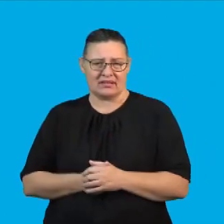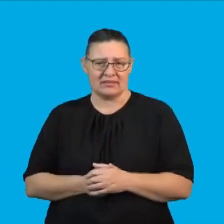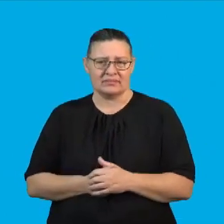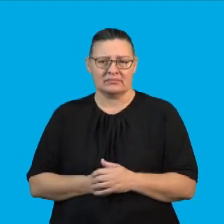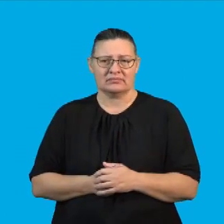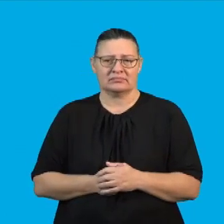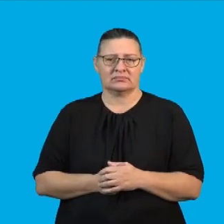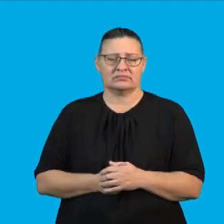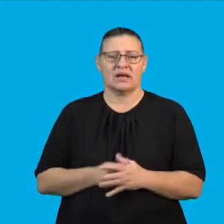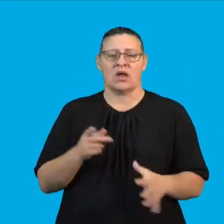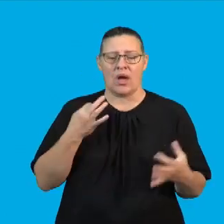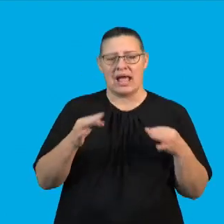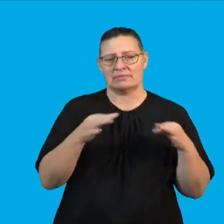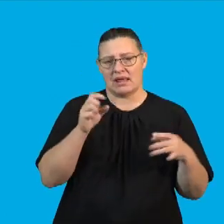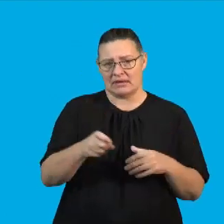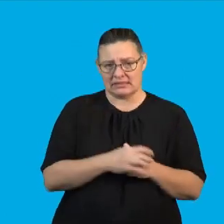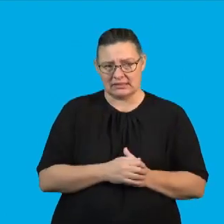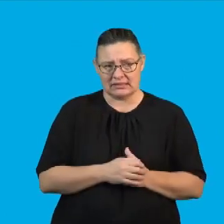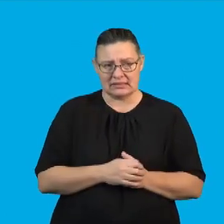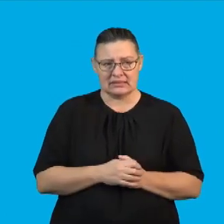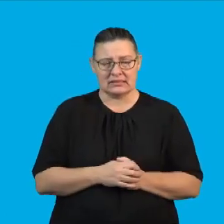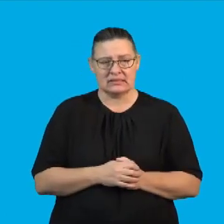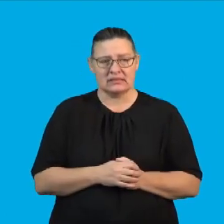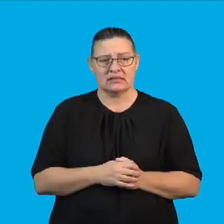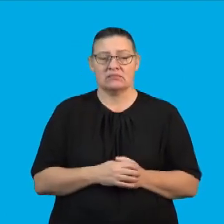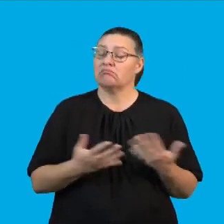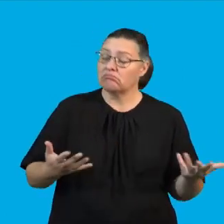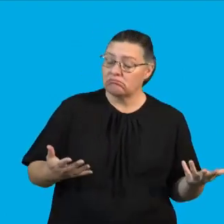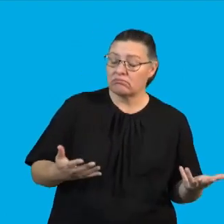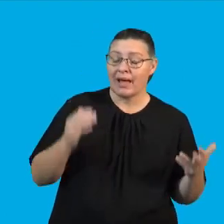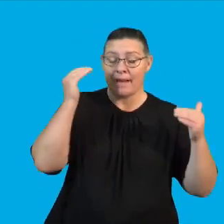the rate of survival. And you explain.